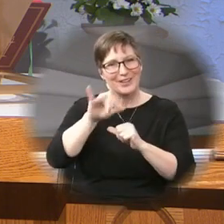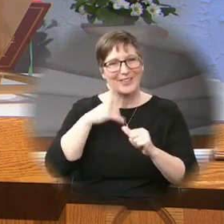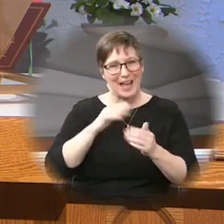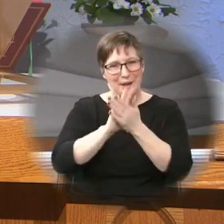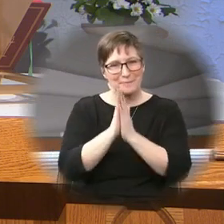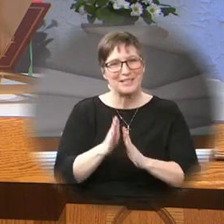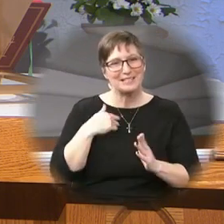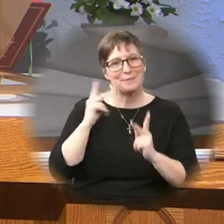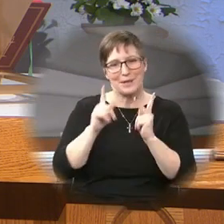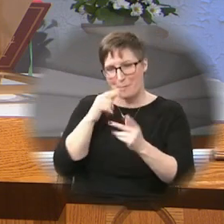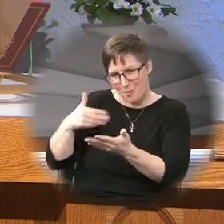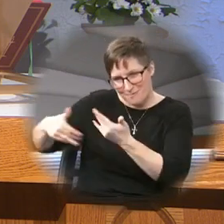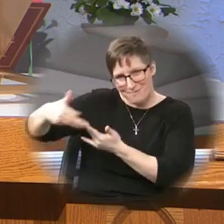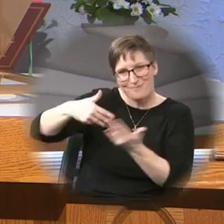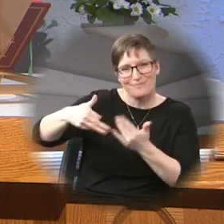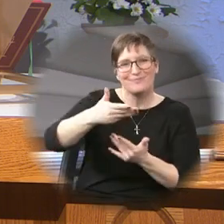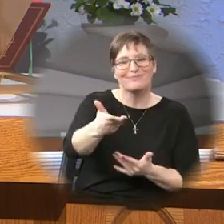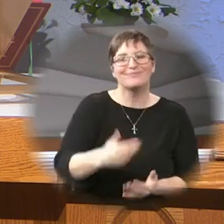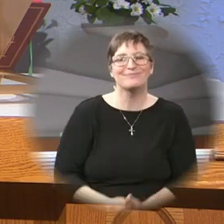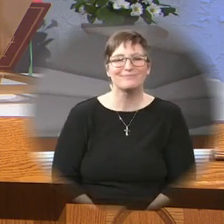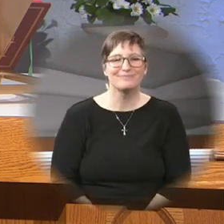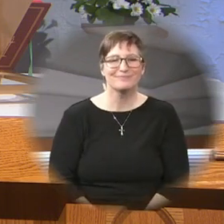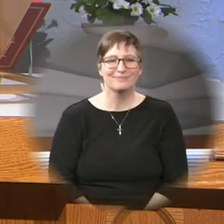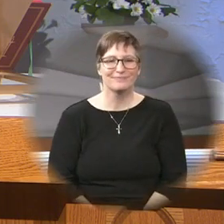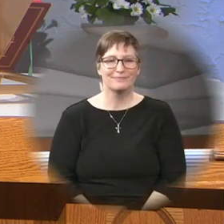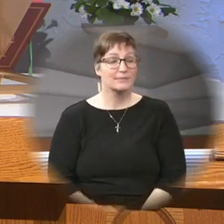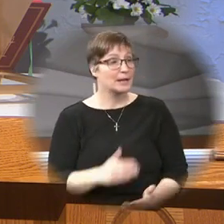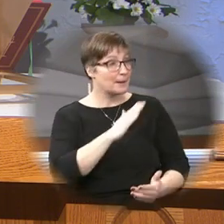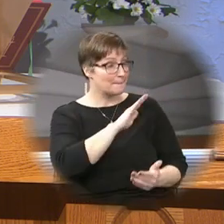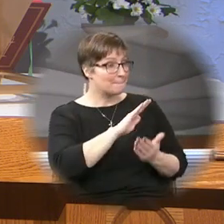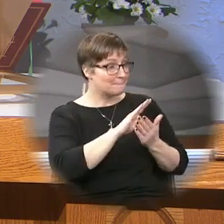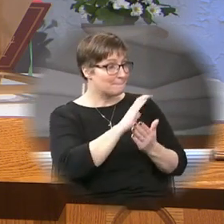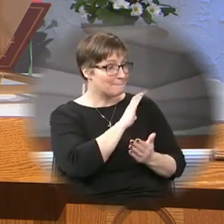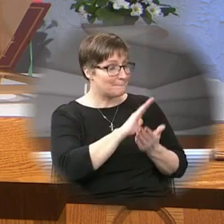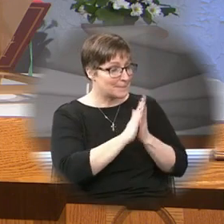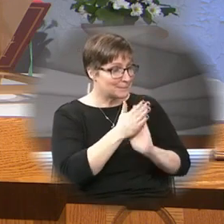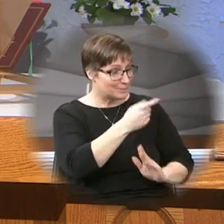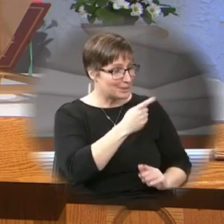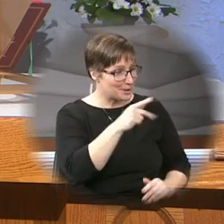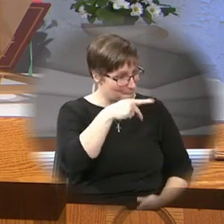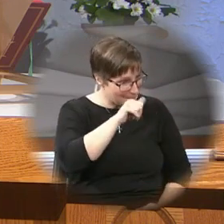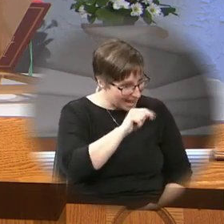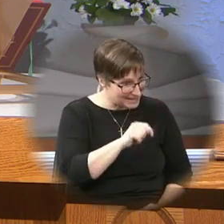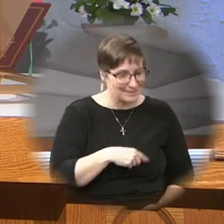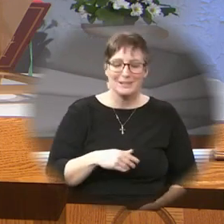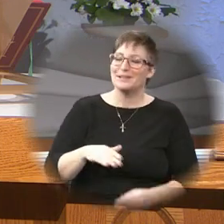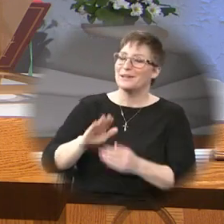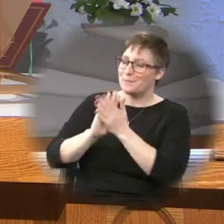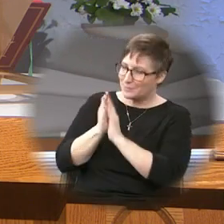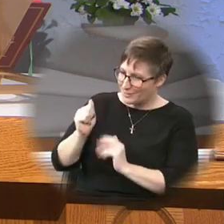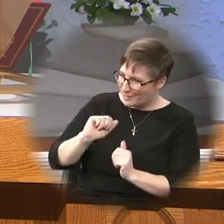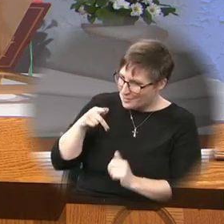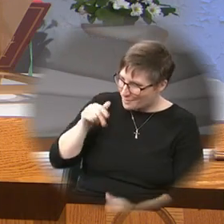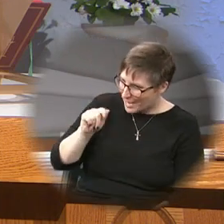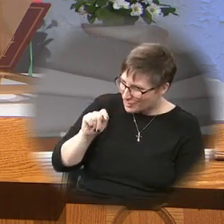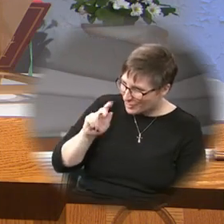near to us the sign of Christ's peace. Peace be with you, Pat. Thank you. Peace be with you, Patrick.